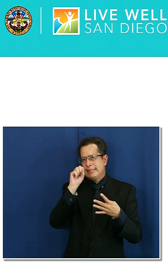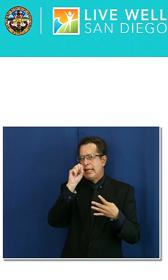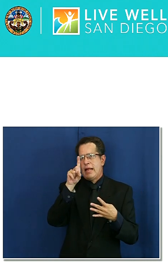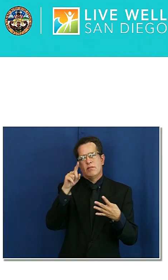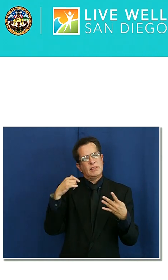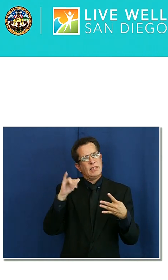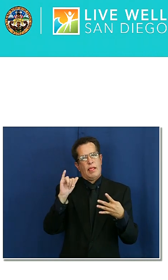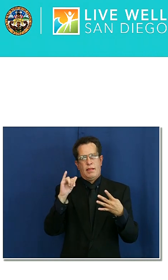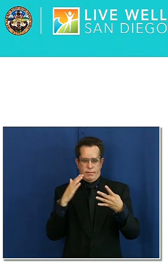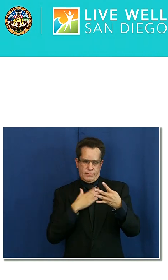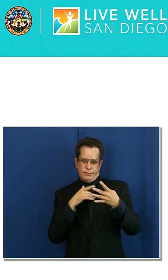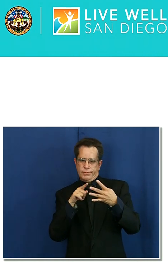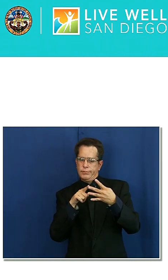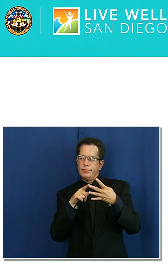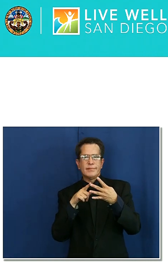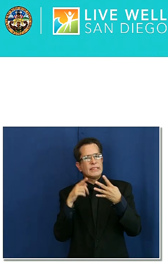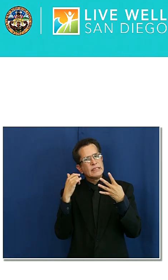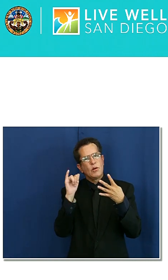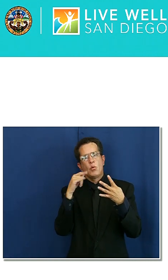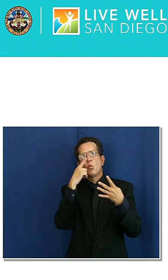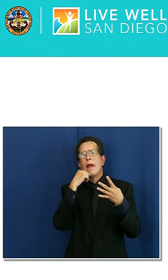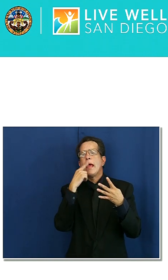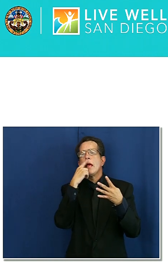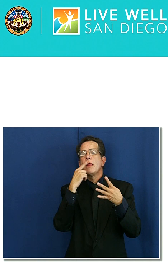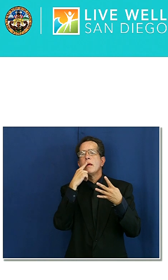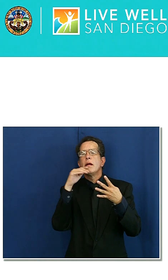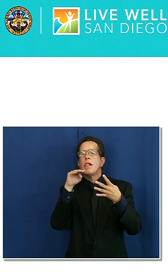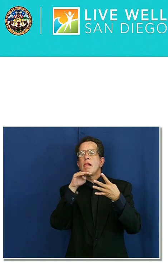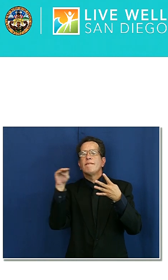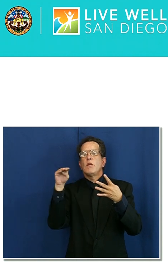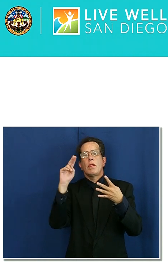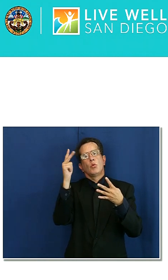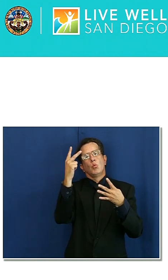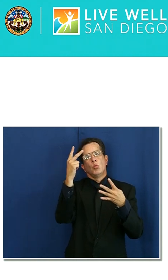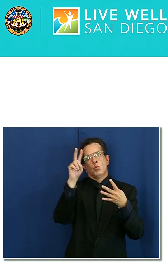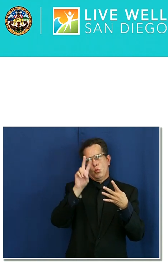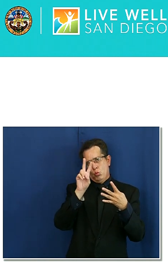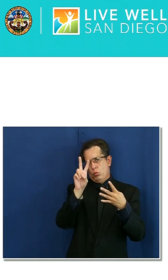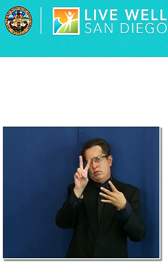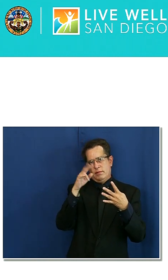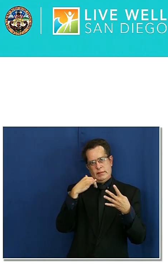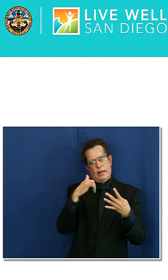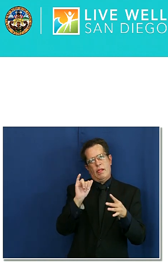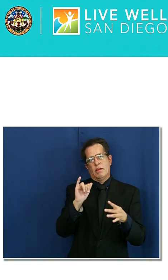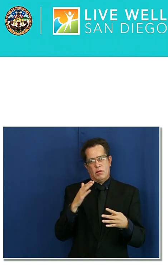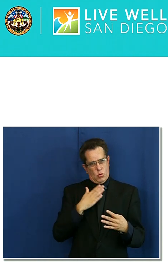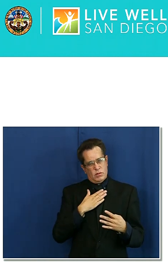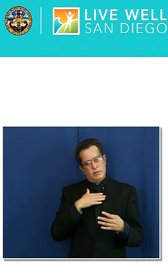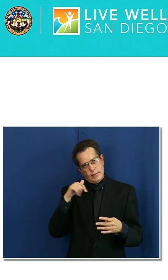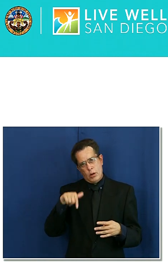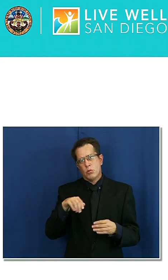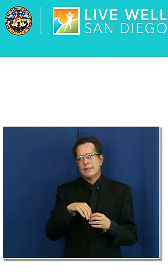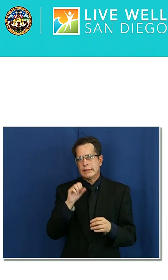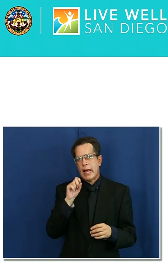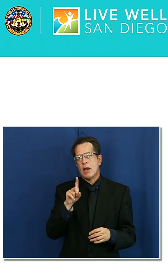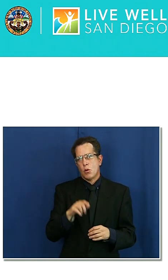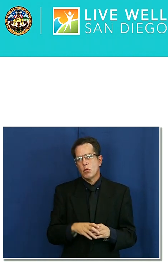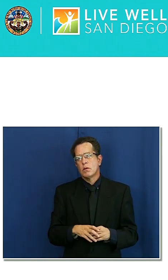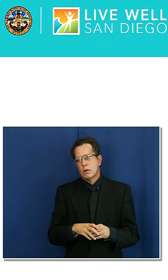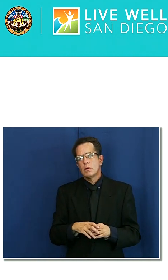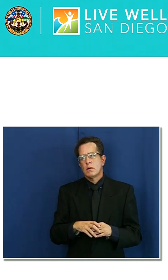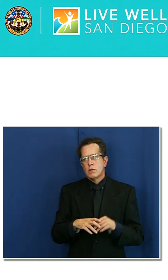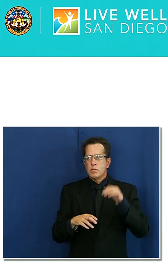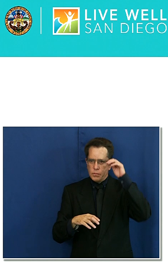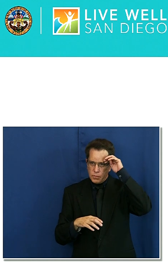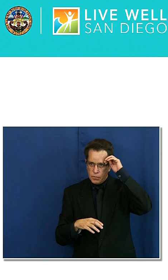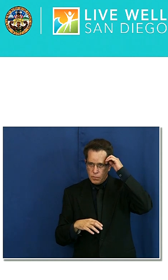be assigned to the red tier 2. So for your information on the